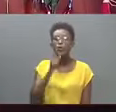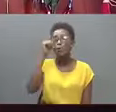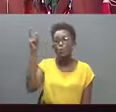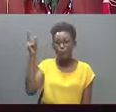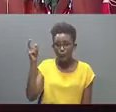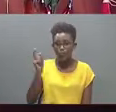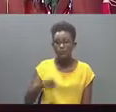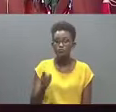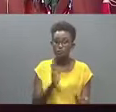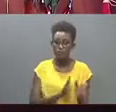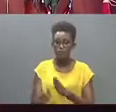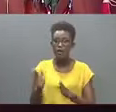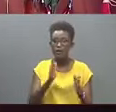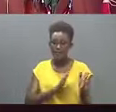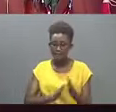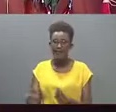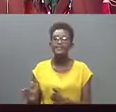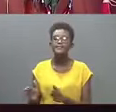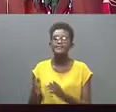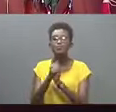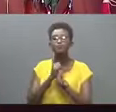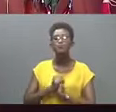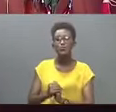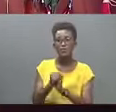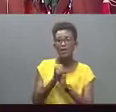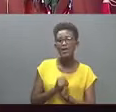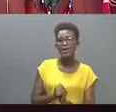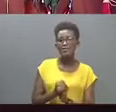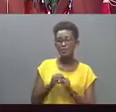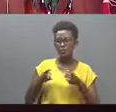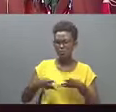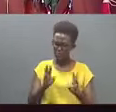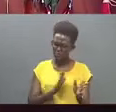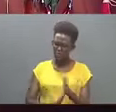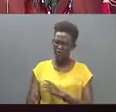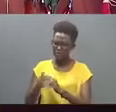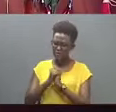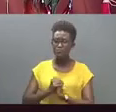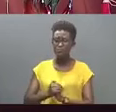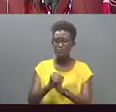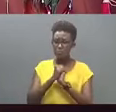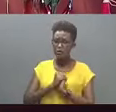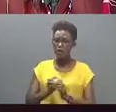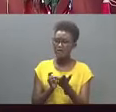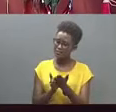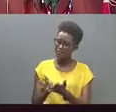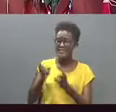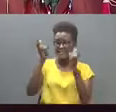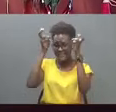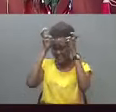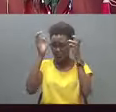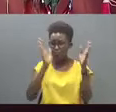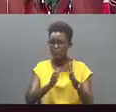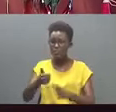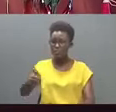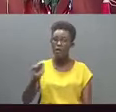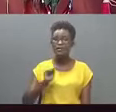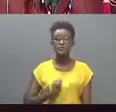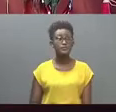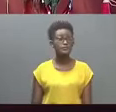organize spiritual warfare. Tugomba systematic organized spiritual warfare. Tugomba gutegura mu buryo bukwiriye intambara yo mu mwuka.